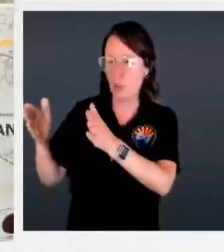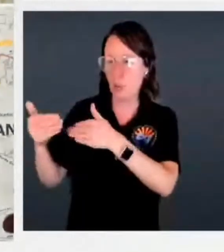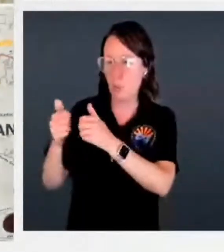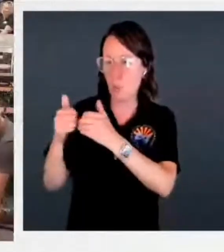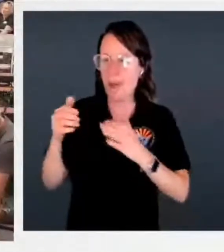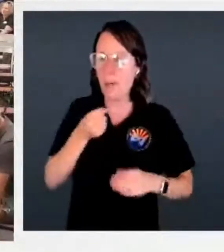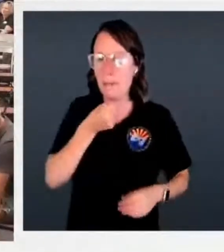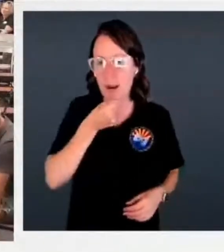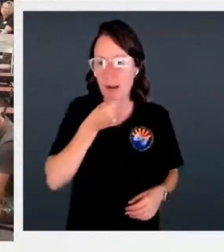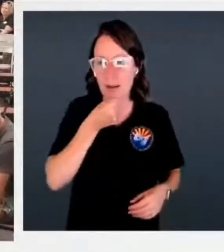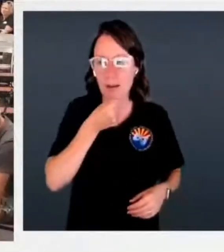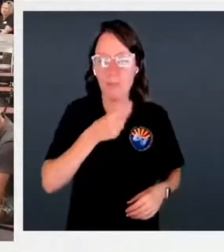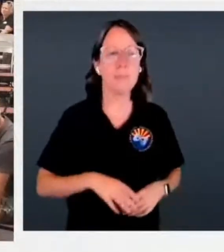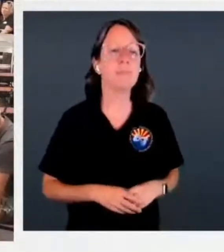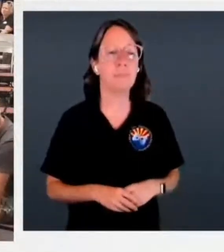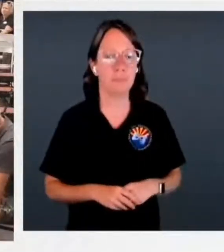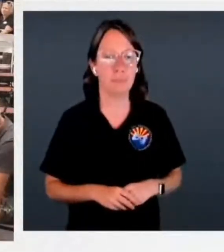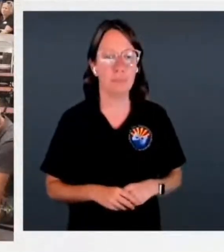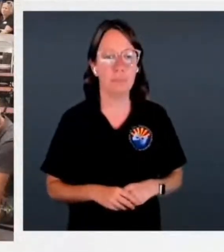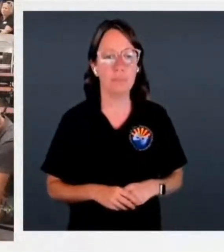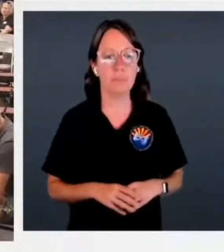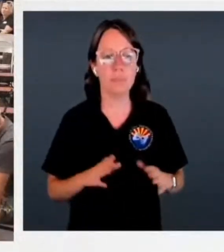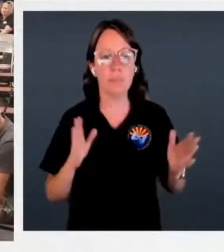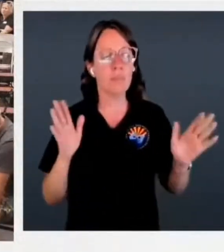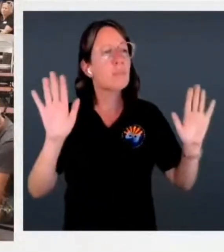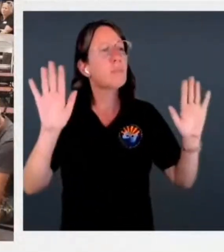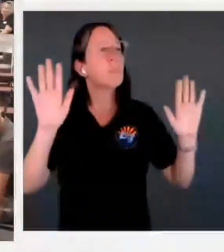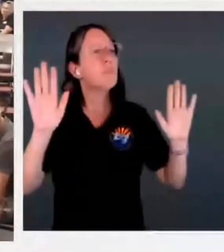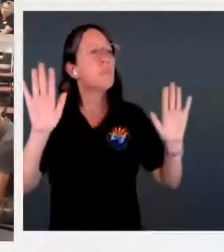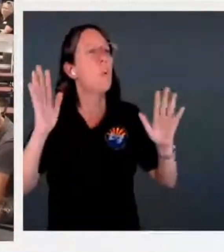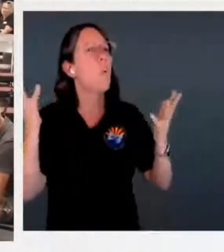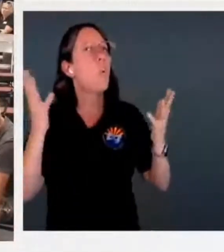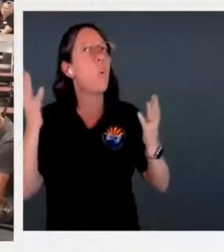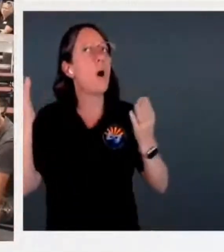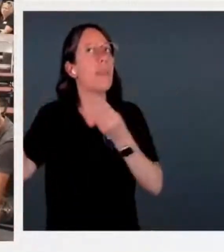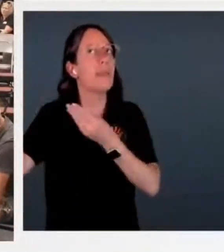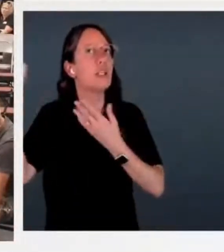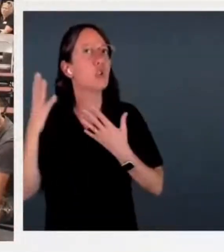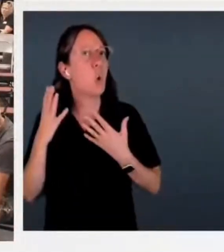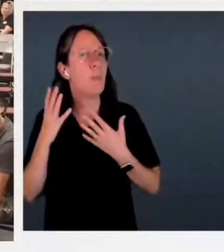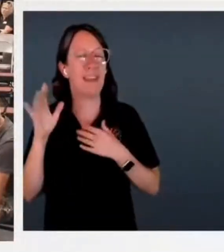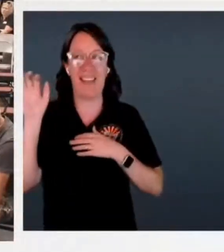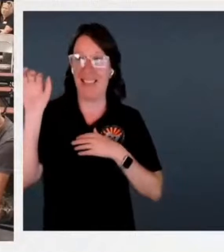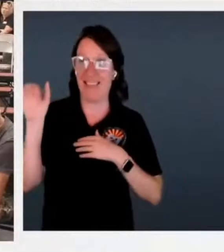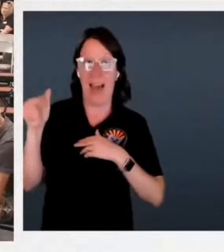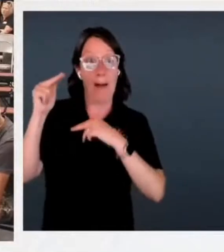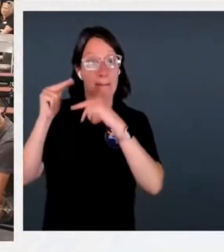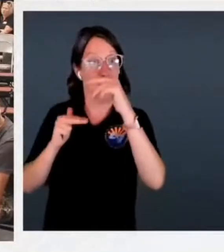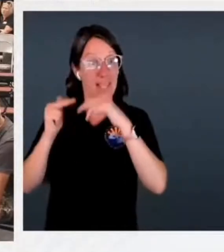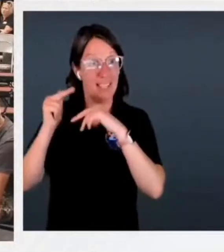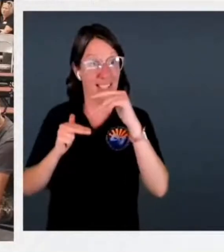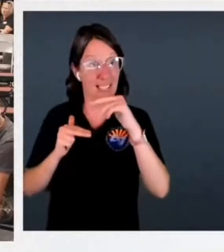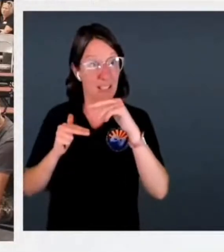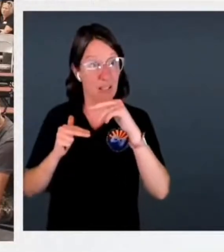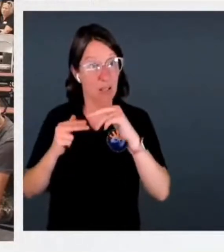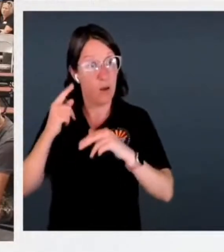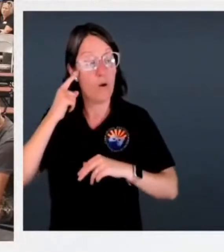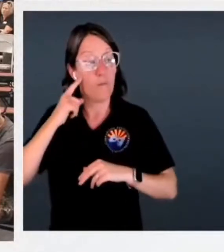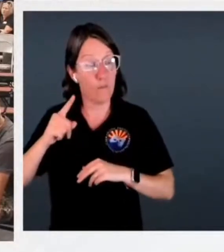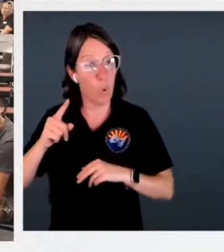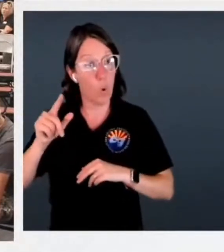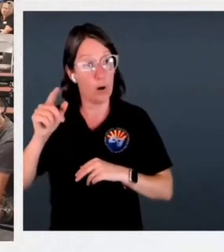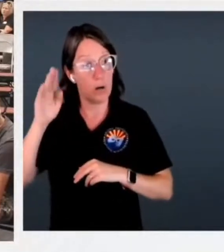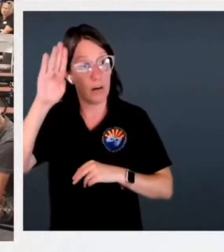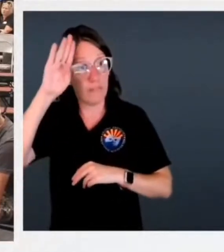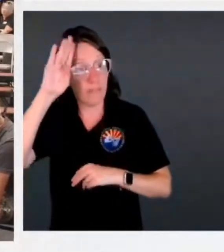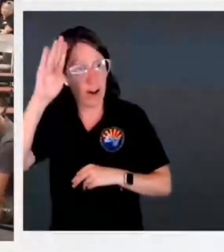Sorry. Just a fast interjection. I'm going only by what I was told, but the building for the fire, to store the fire truck